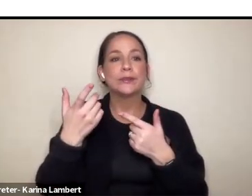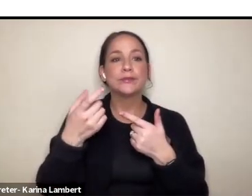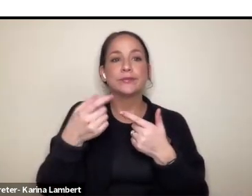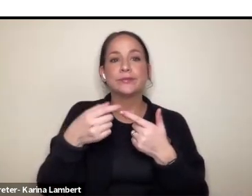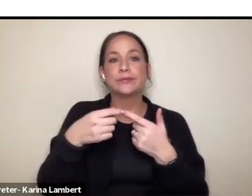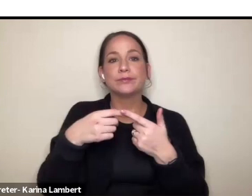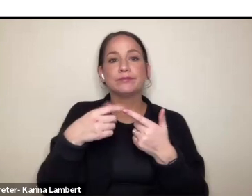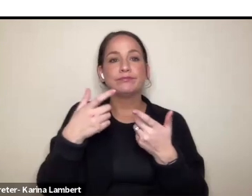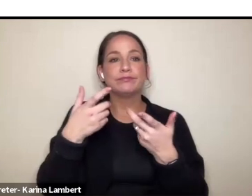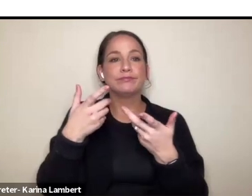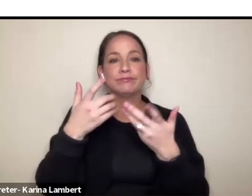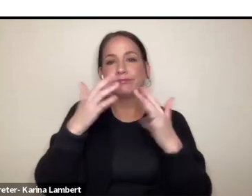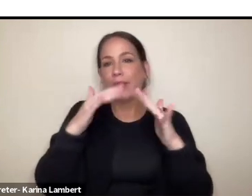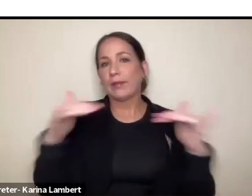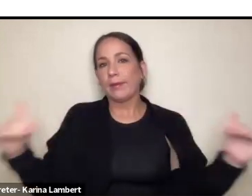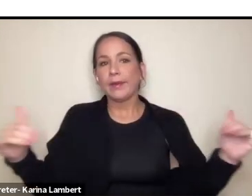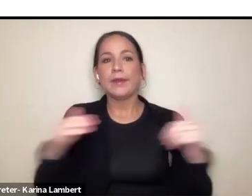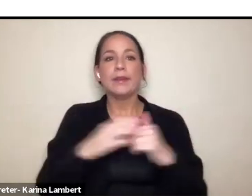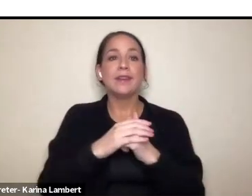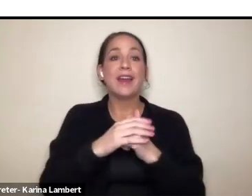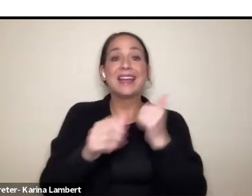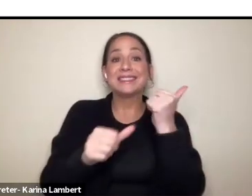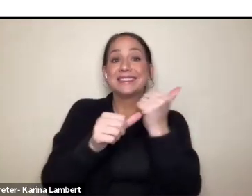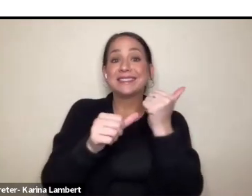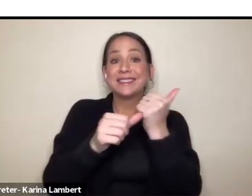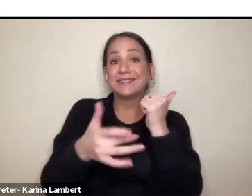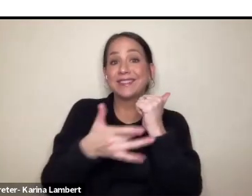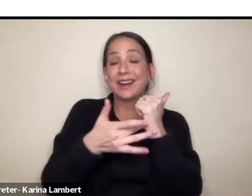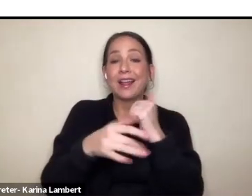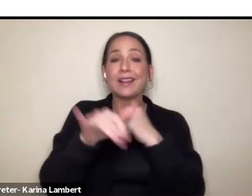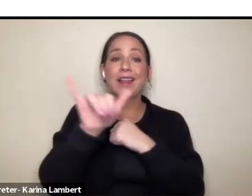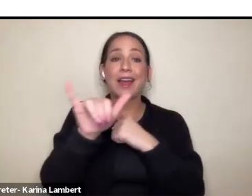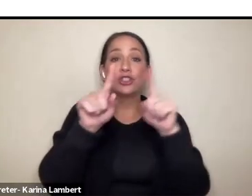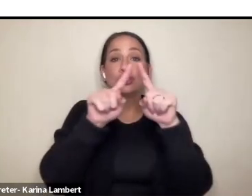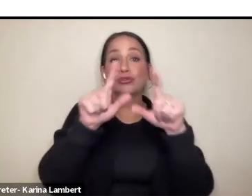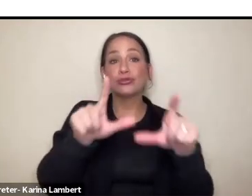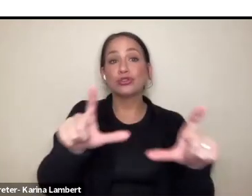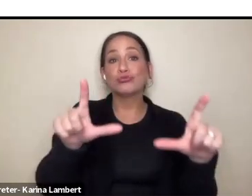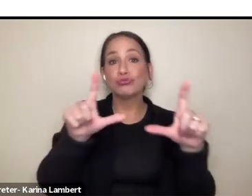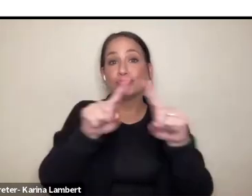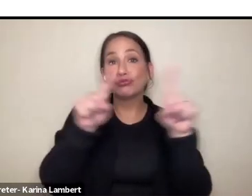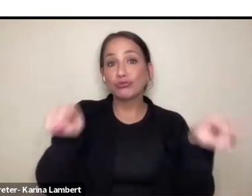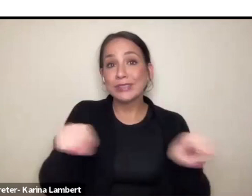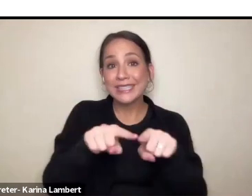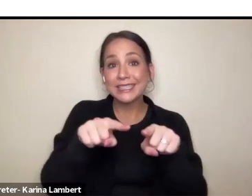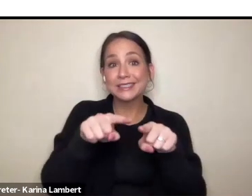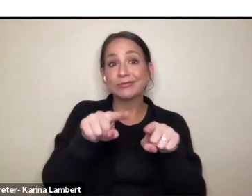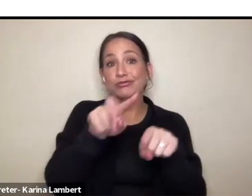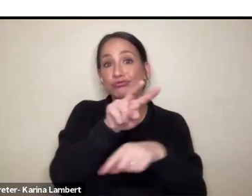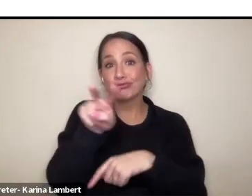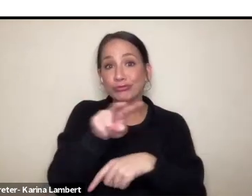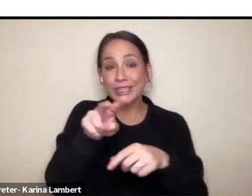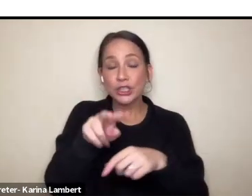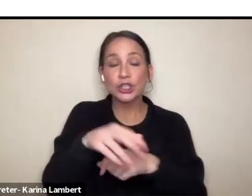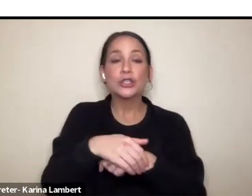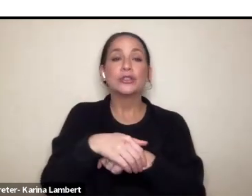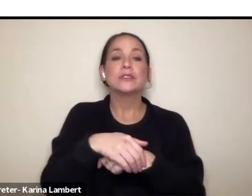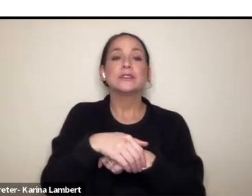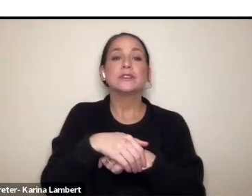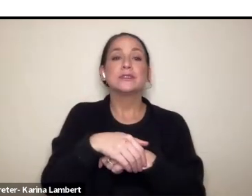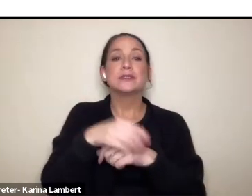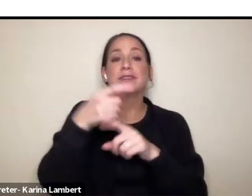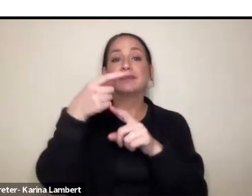readers, hearing aid devices, but it's also things like your regular cell phone and your monthly cell